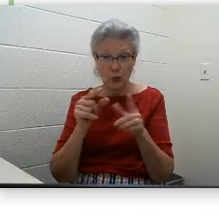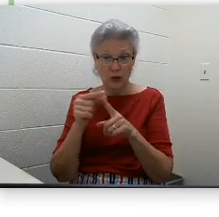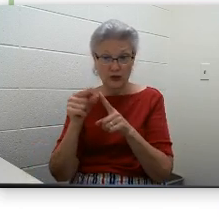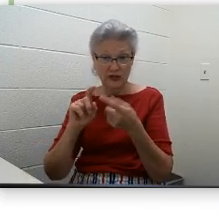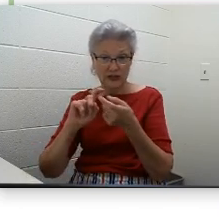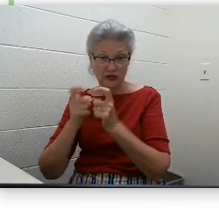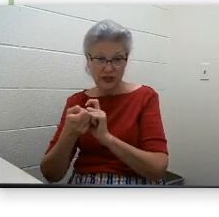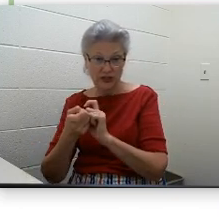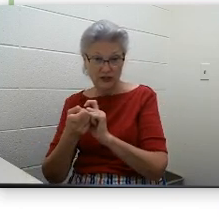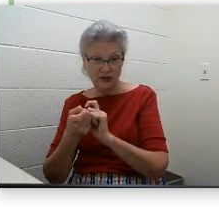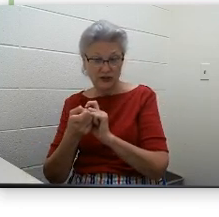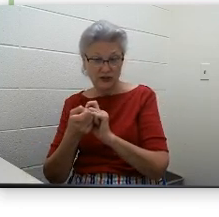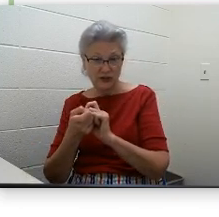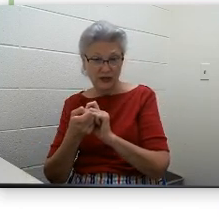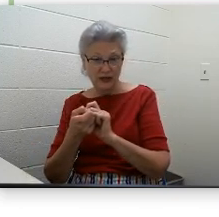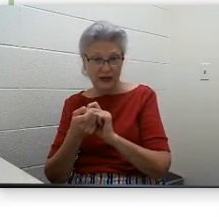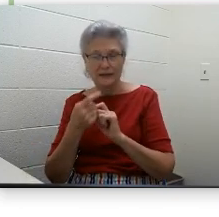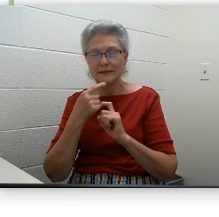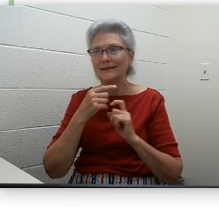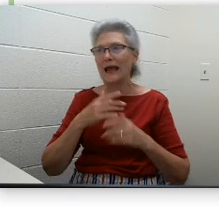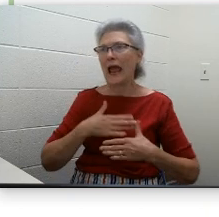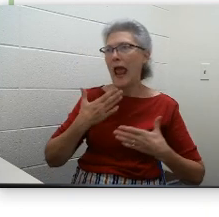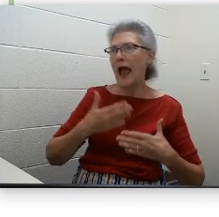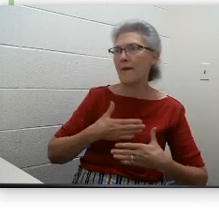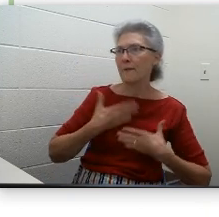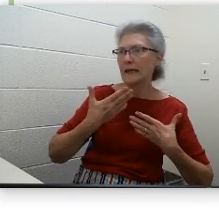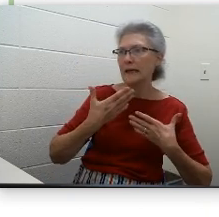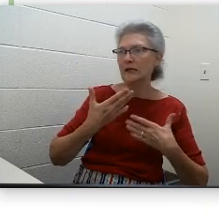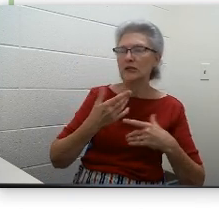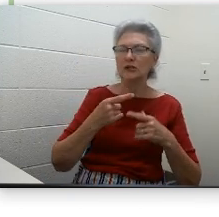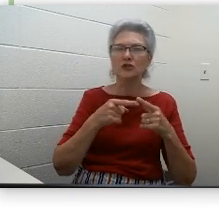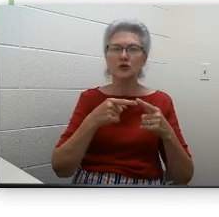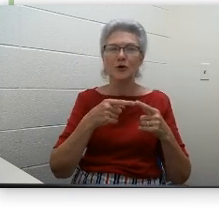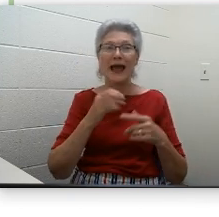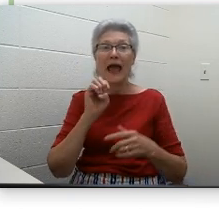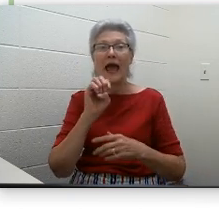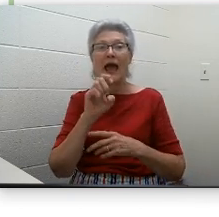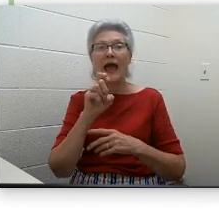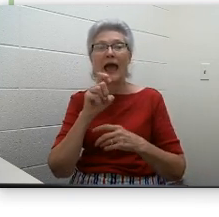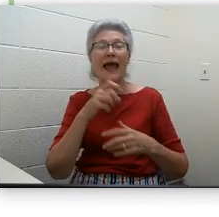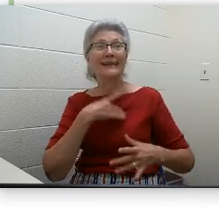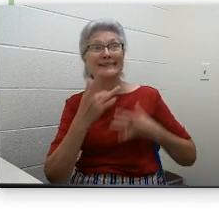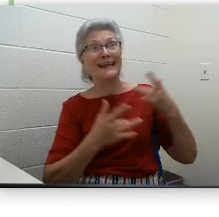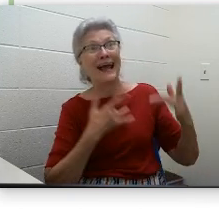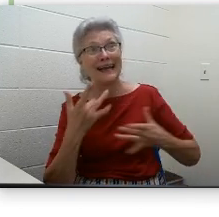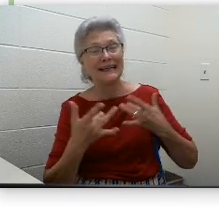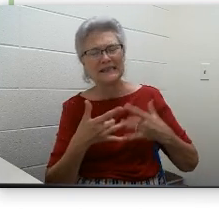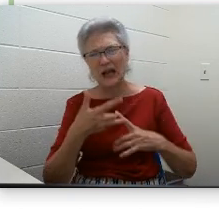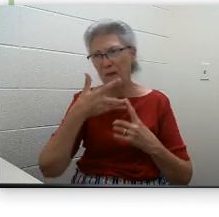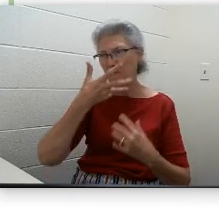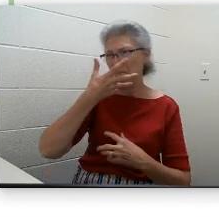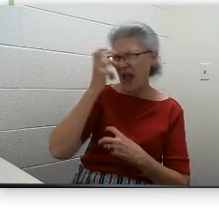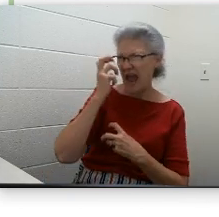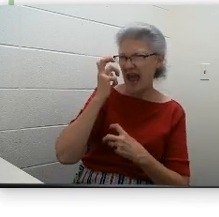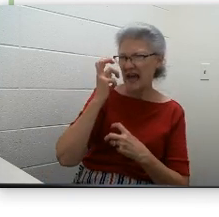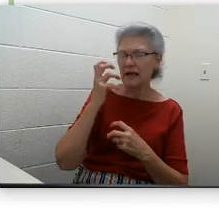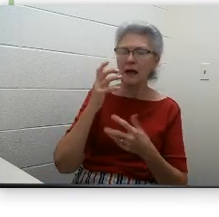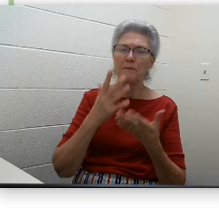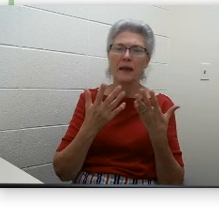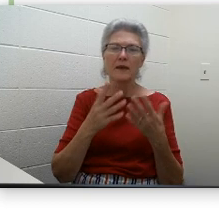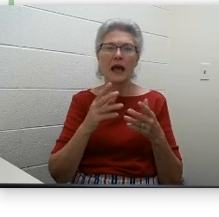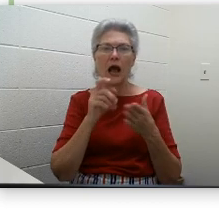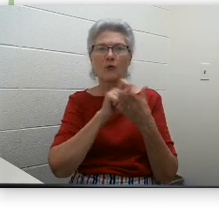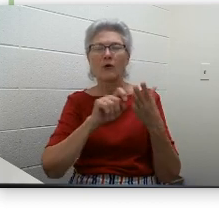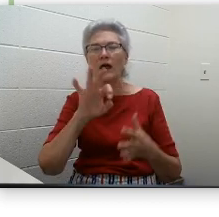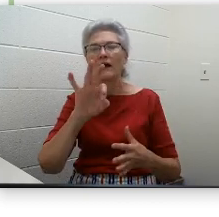for instance, instead of saying happy, I might have changed it to excited. Instead of mad, I might have said,